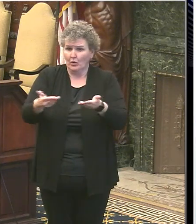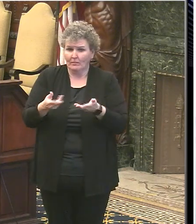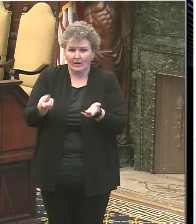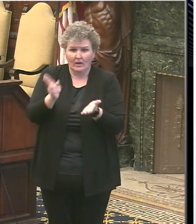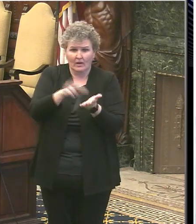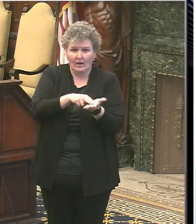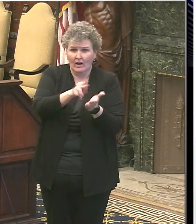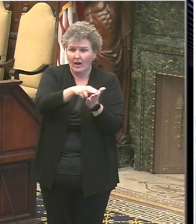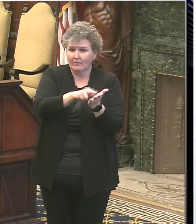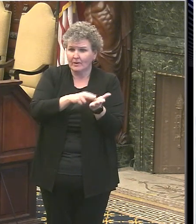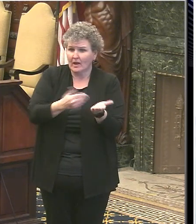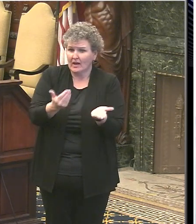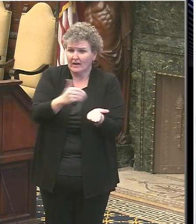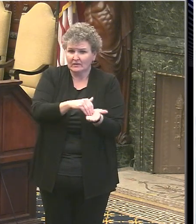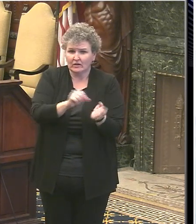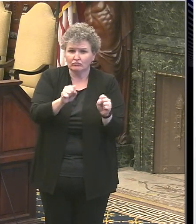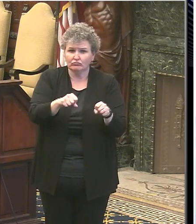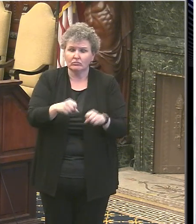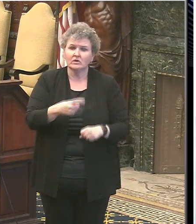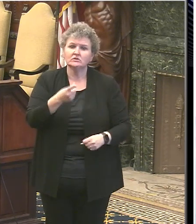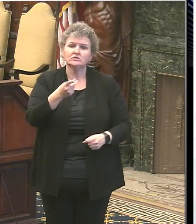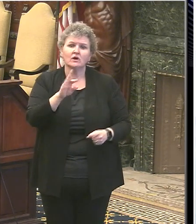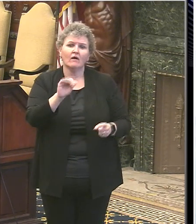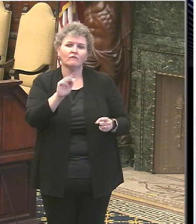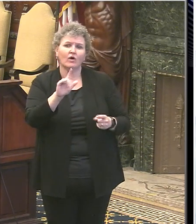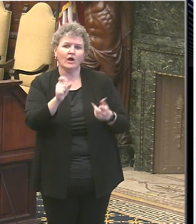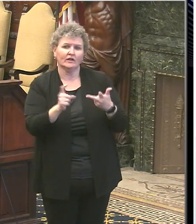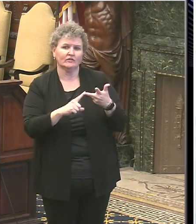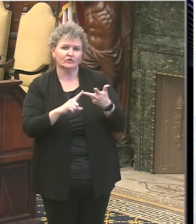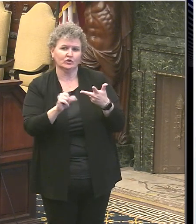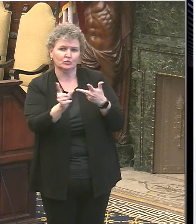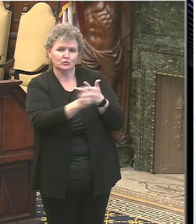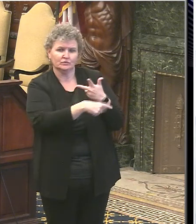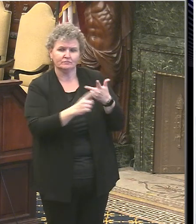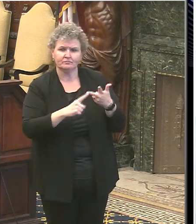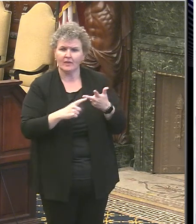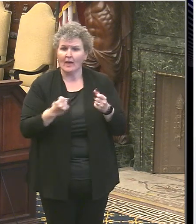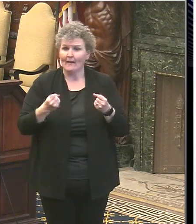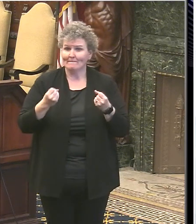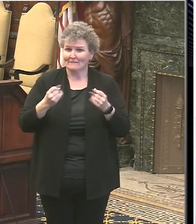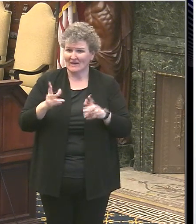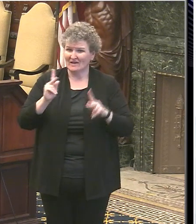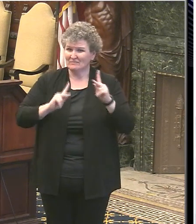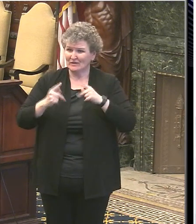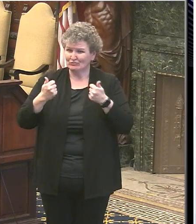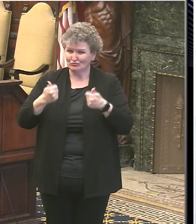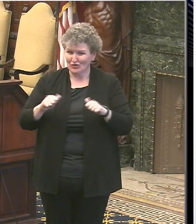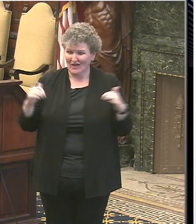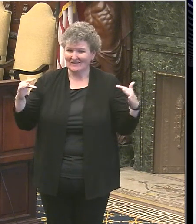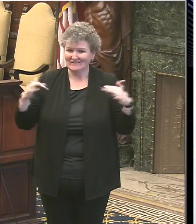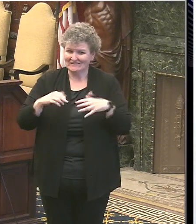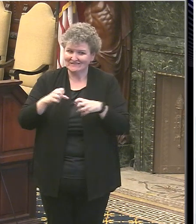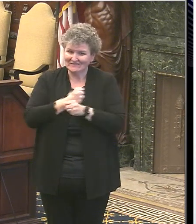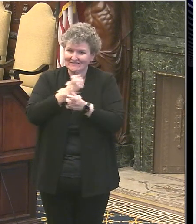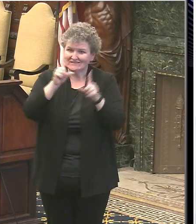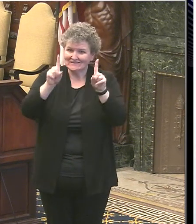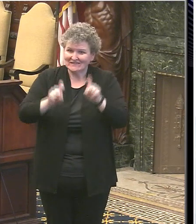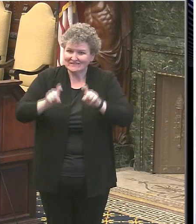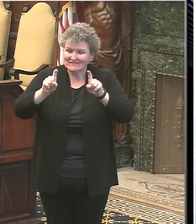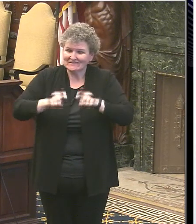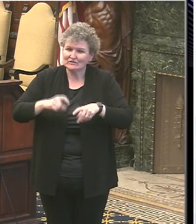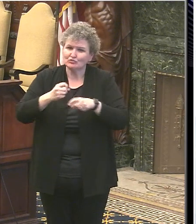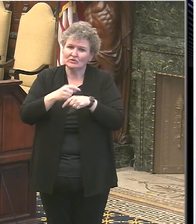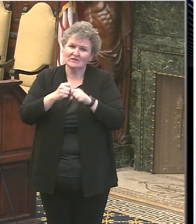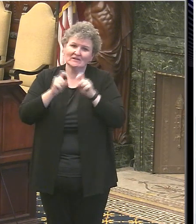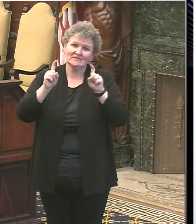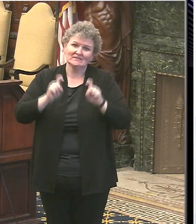with me. Hi, this is for Dr. Farley. Dr. Farley, a lot of people are trying to get tested and with a negative test feel they are